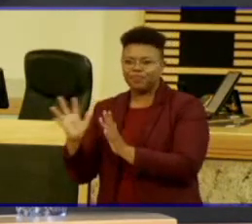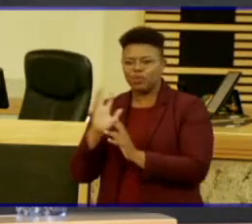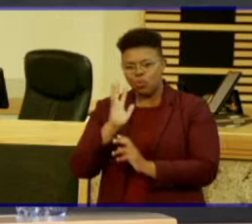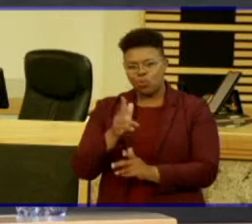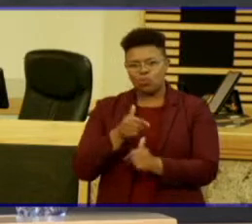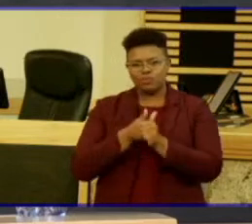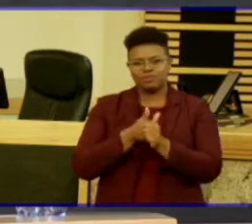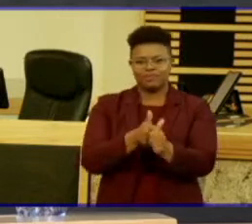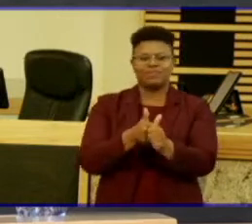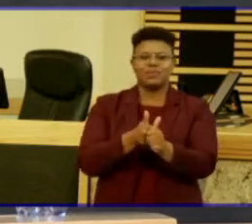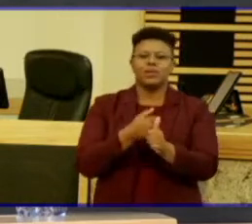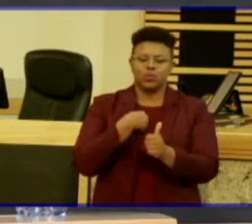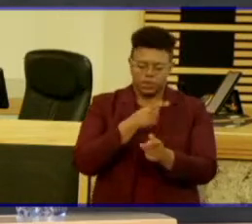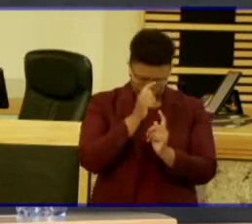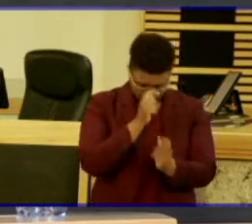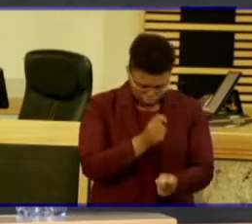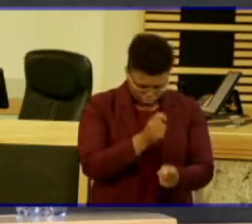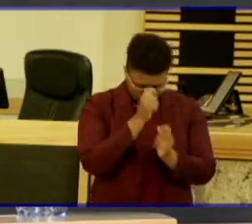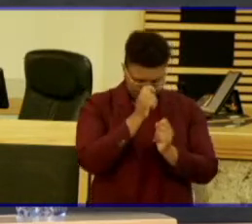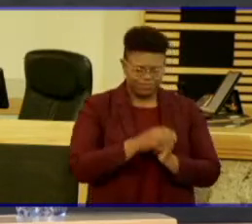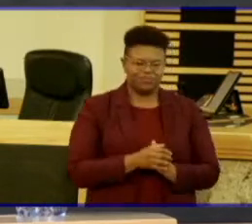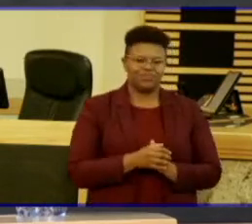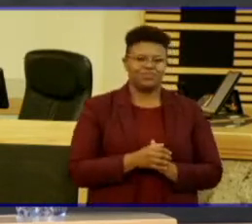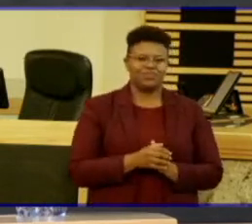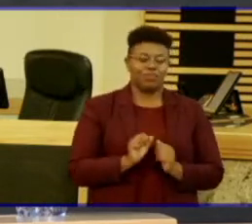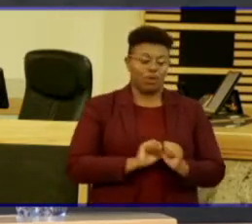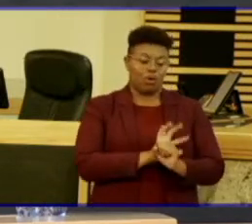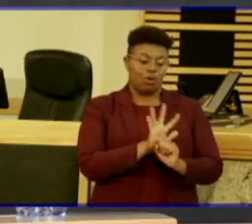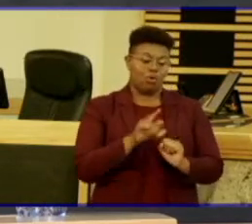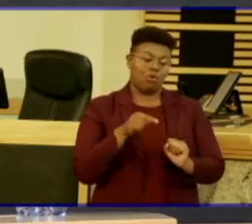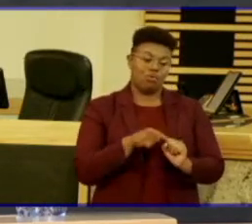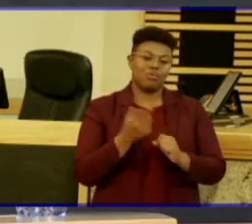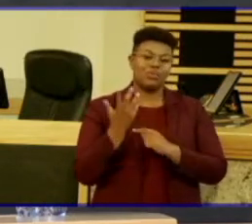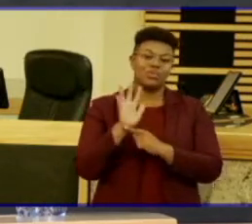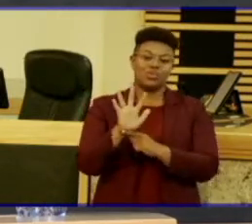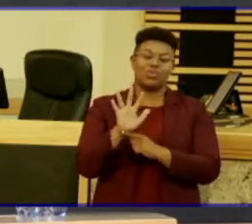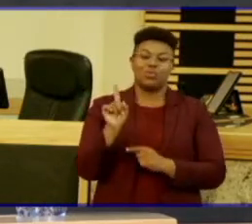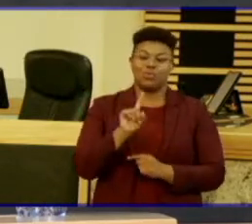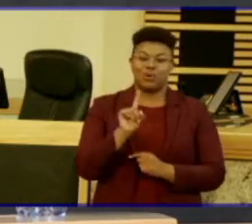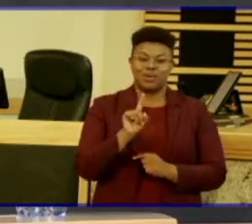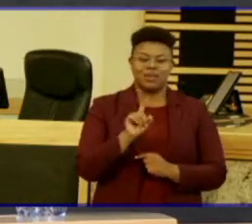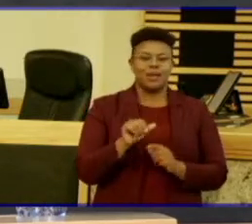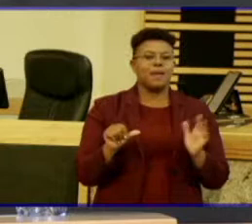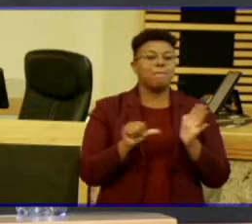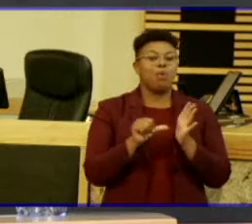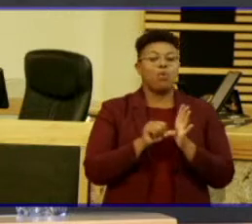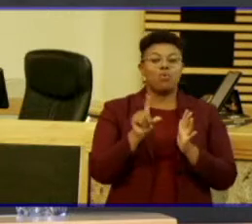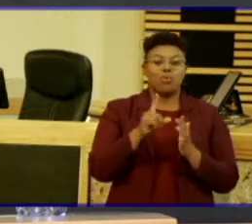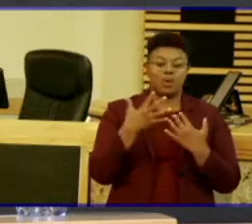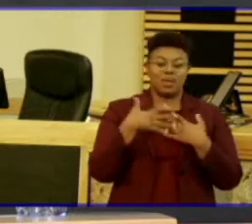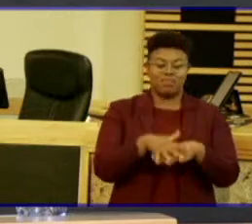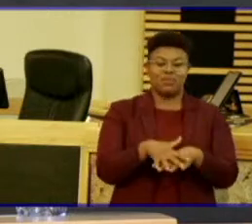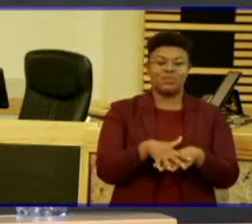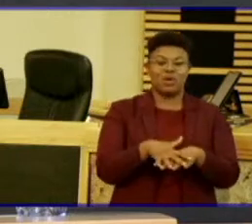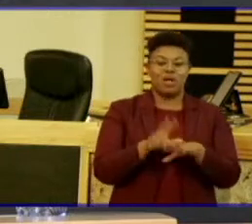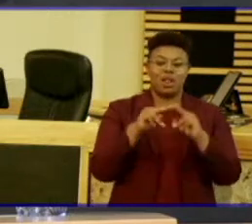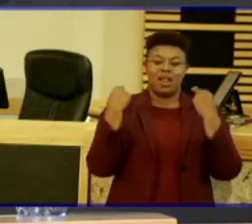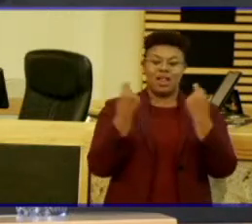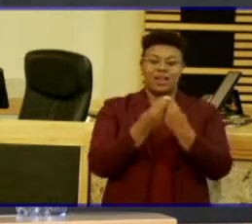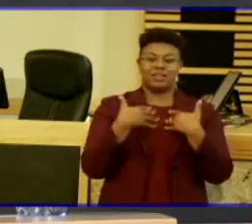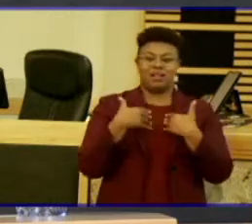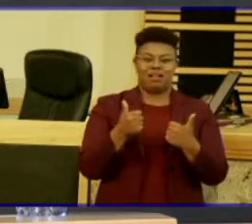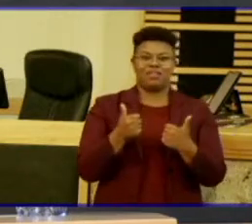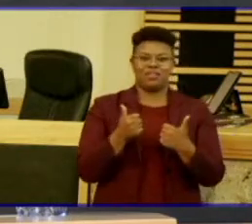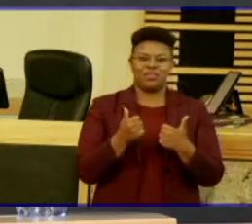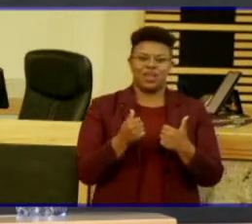nkqubo siyinike imbeko. Madam Speaker, COVID-19 has demonstrated the importance of implementing the National Health